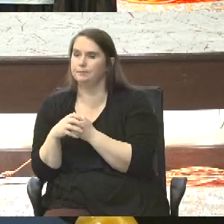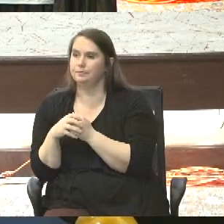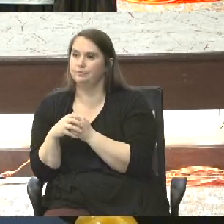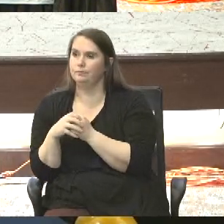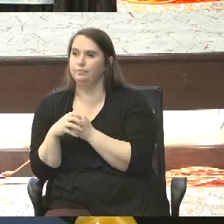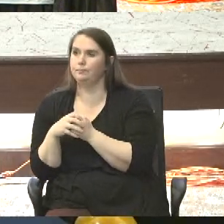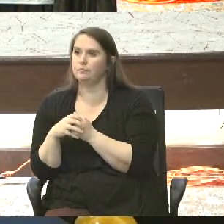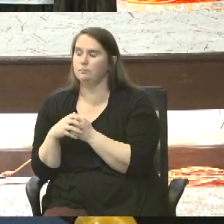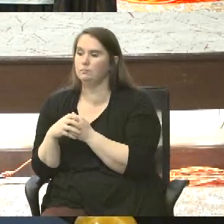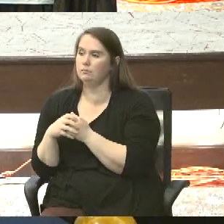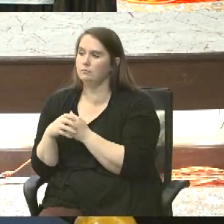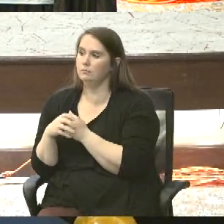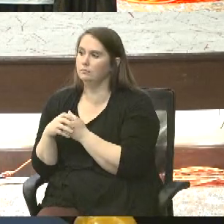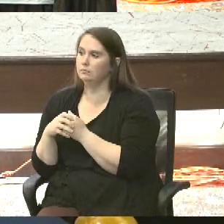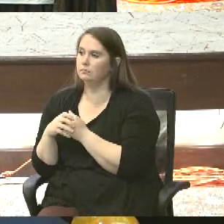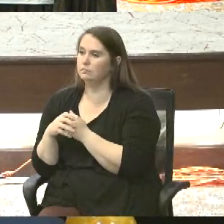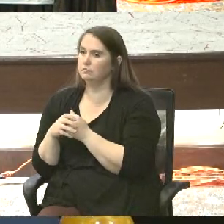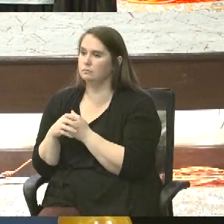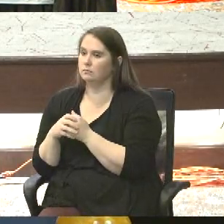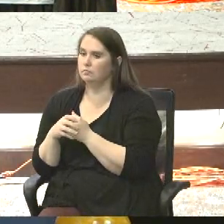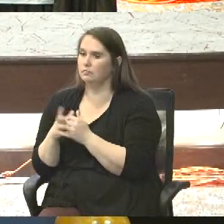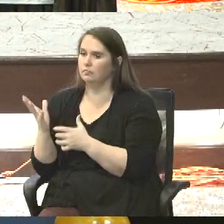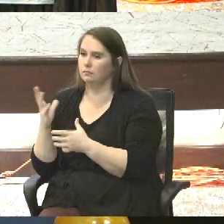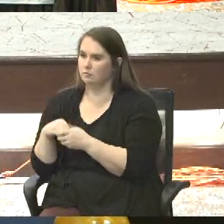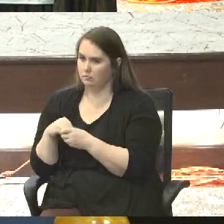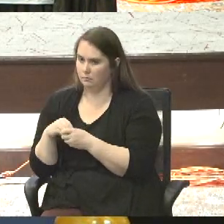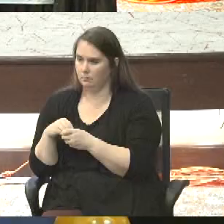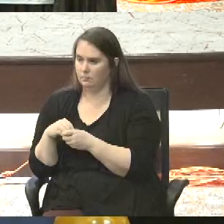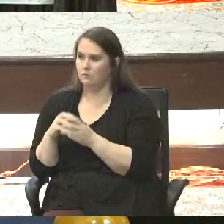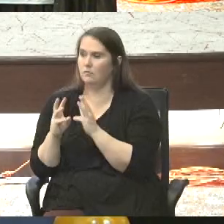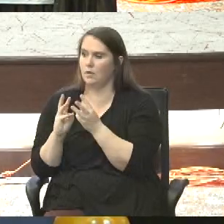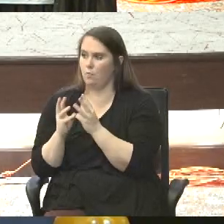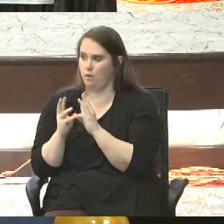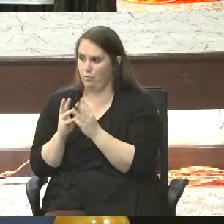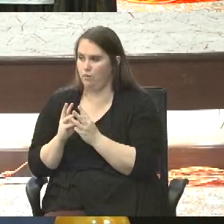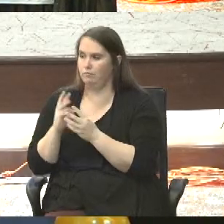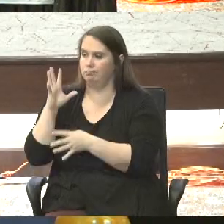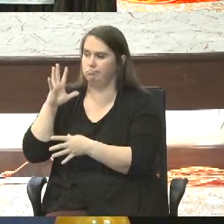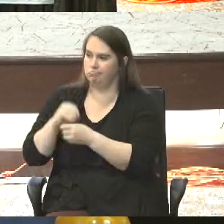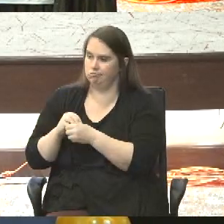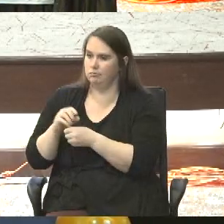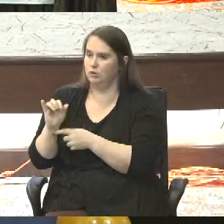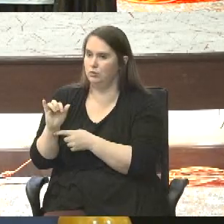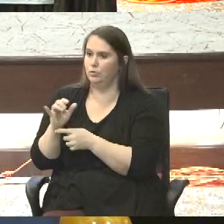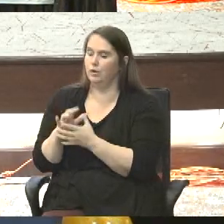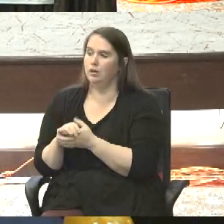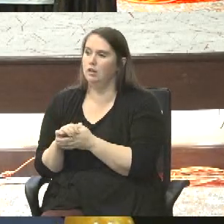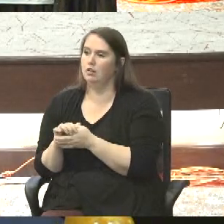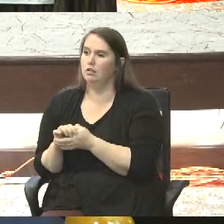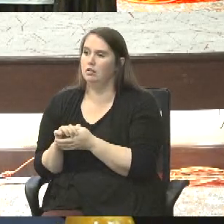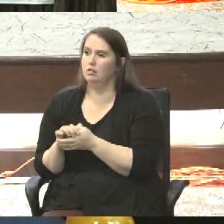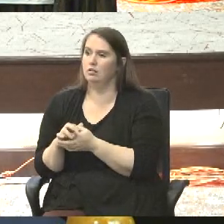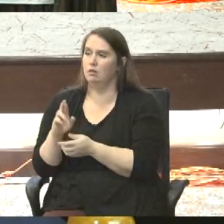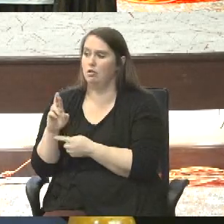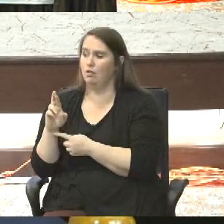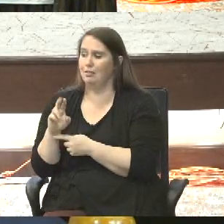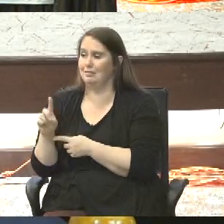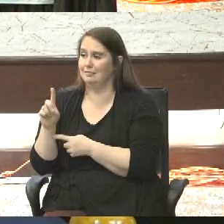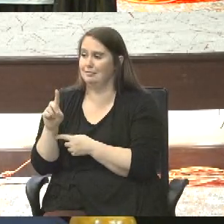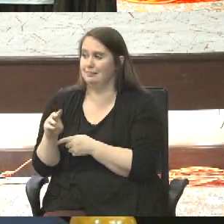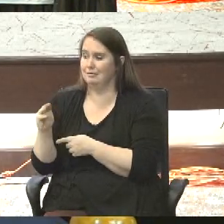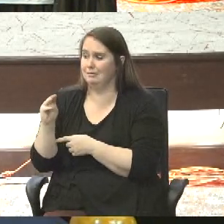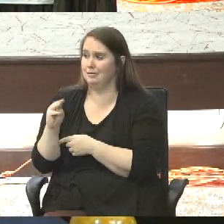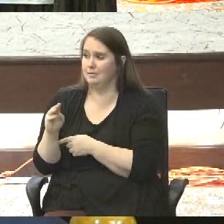in part of the deliverables, or kind of whether it's part of it. We call this our DMO, Waco